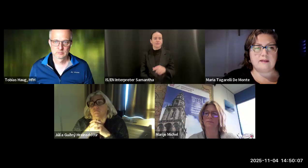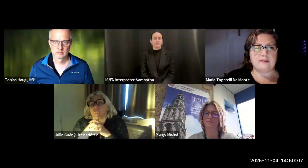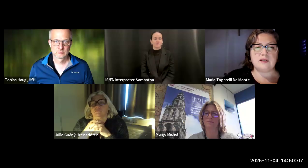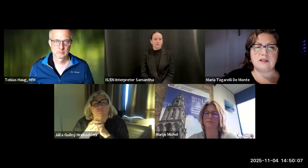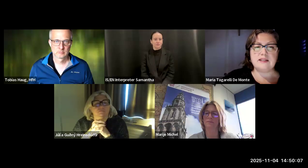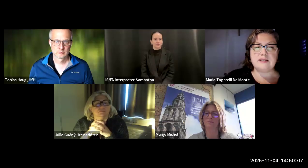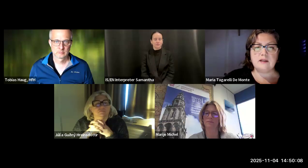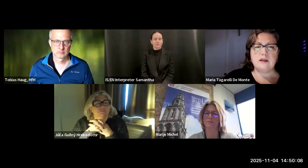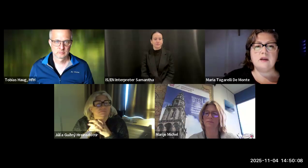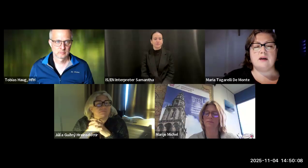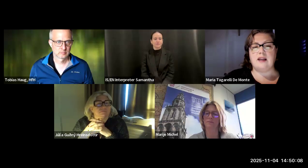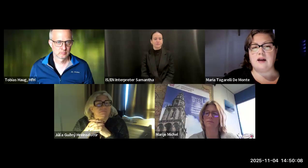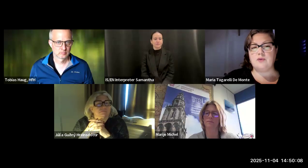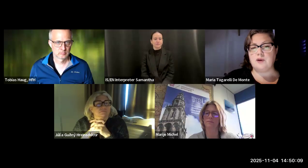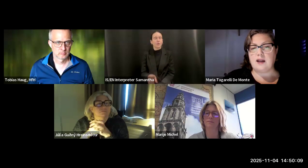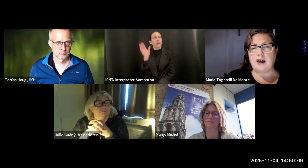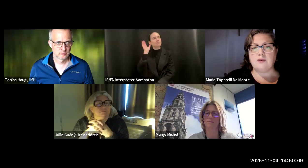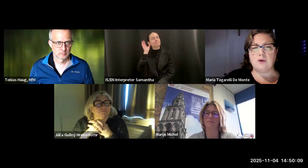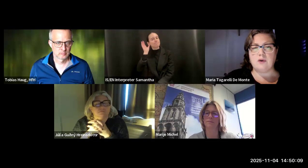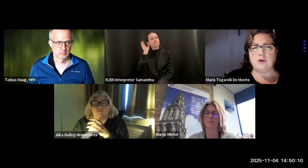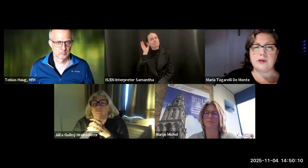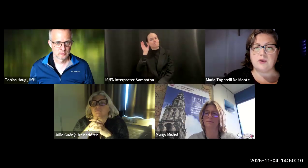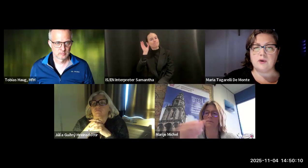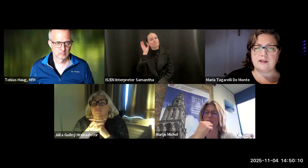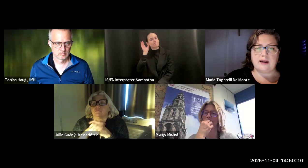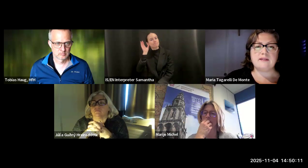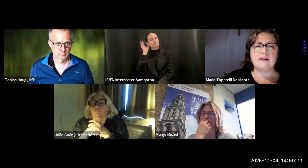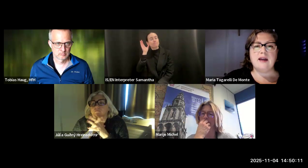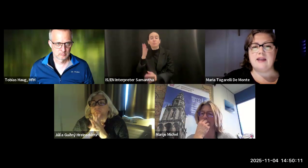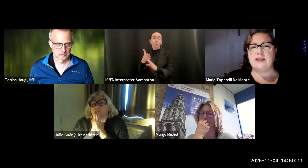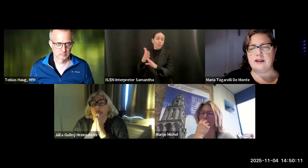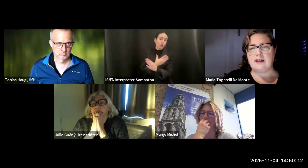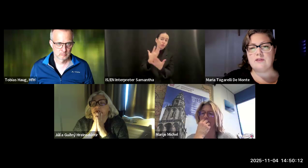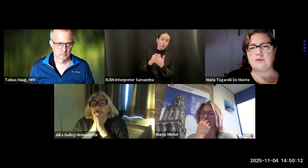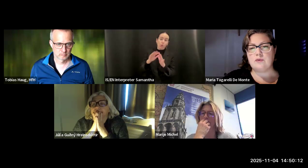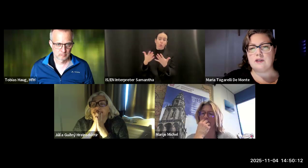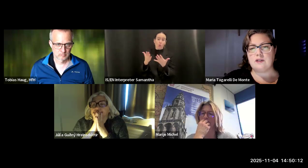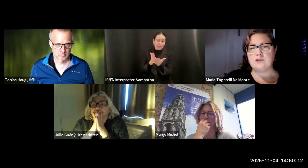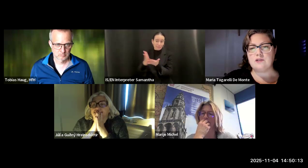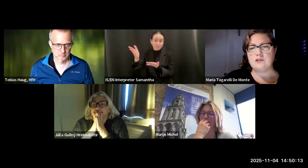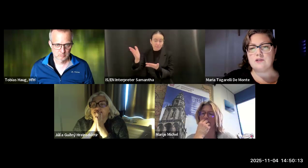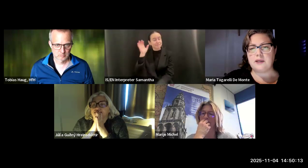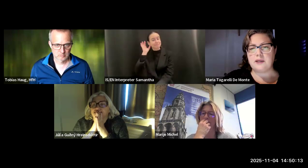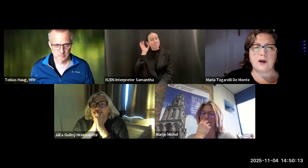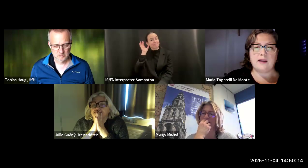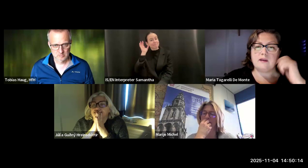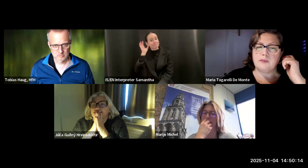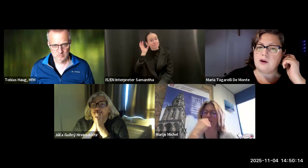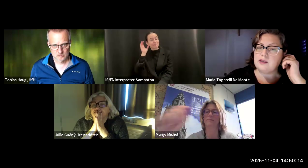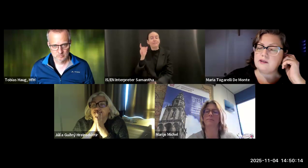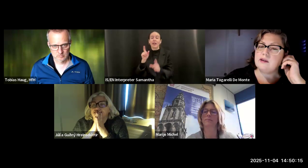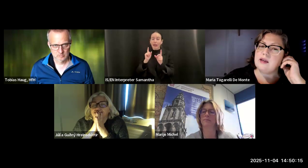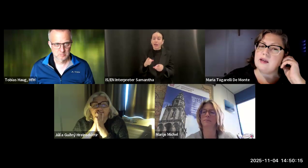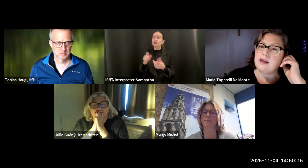up like this. The person listen to a live or pre-recorded text and then has to either speak or